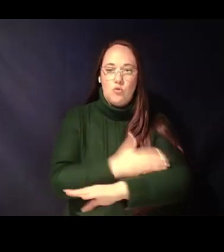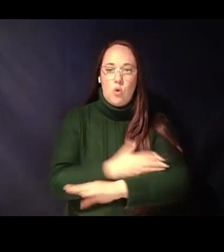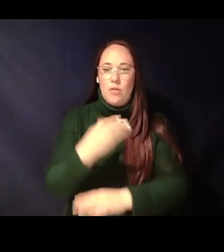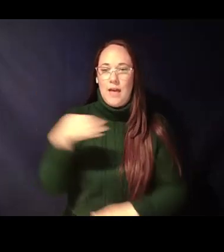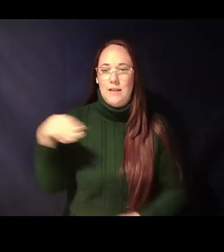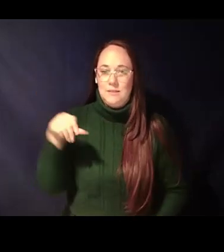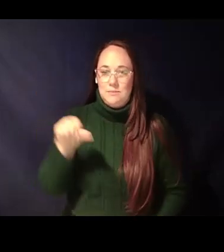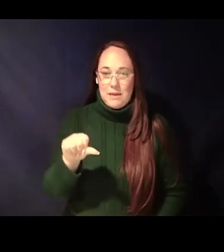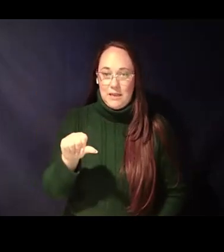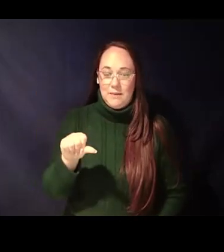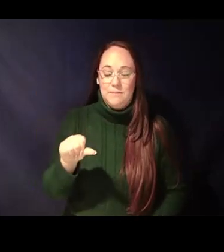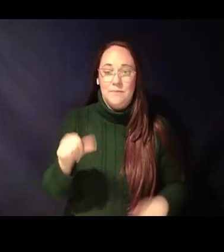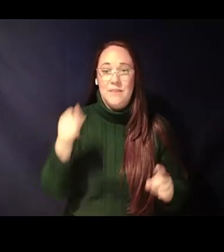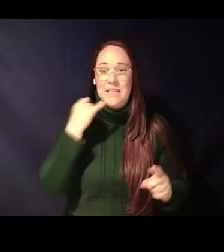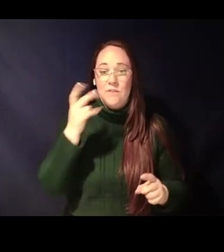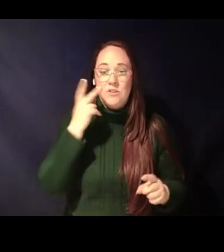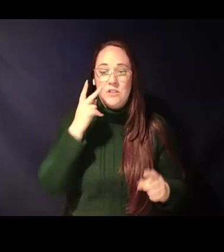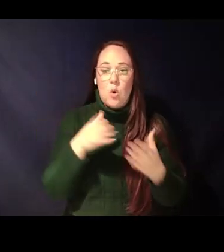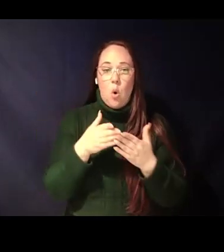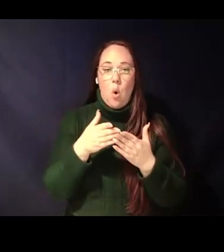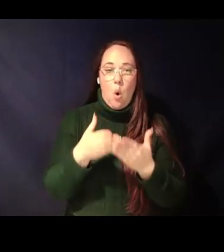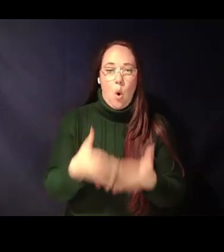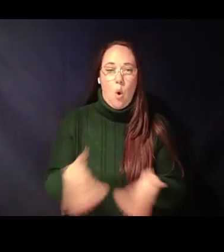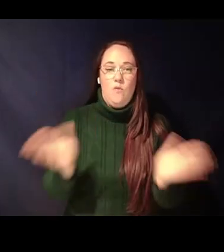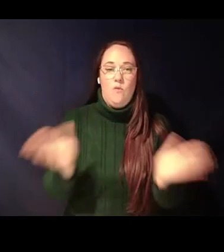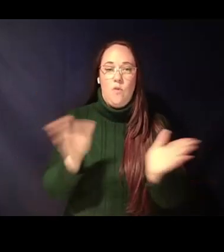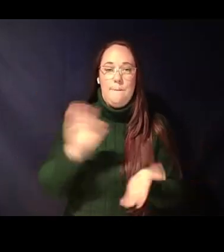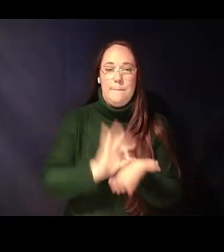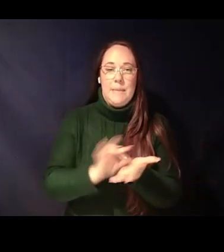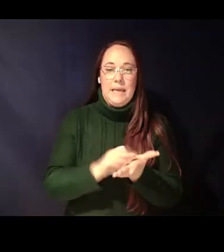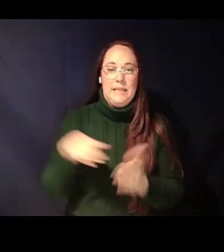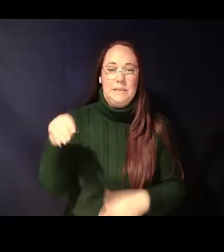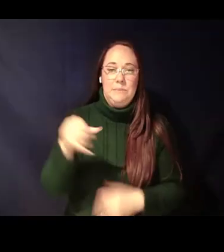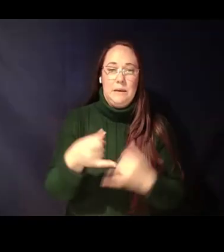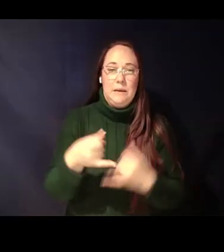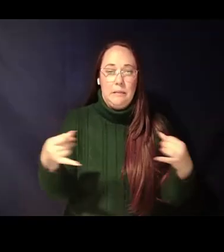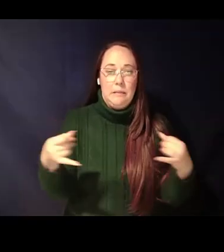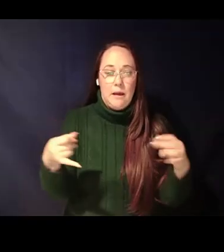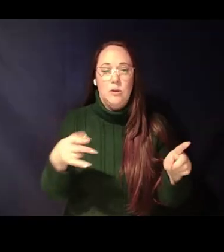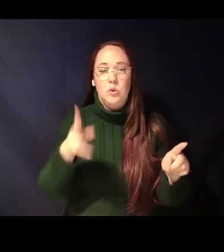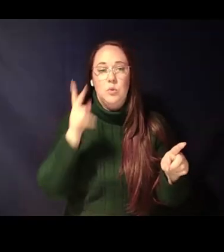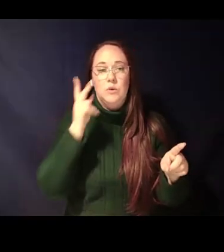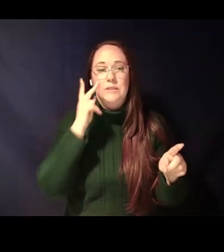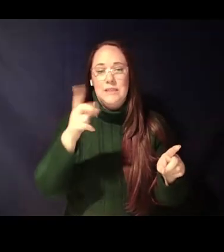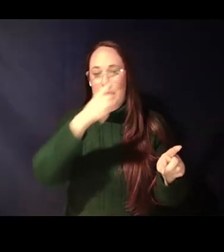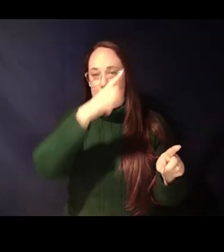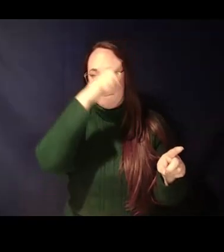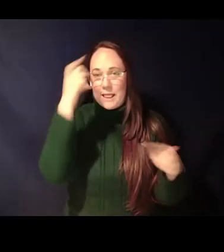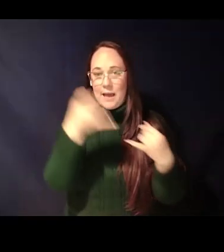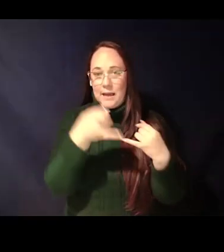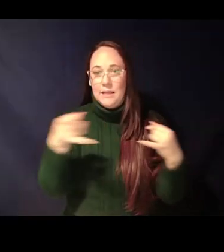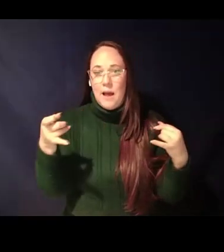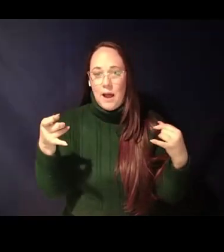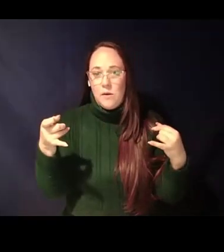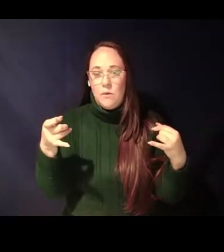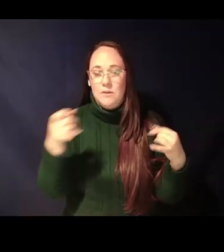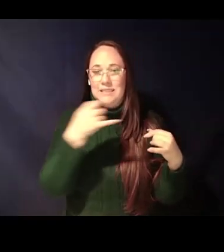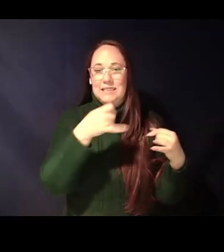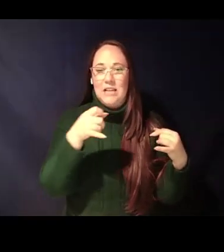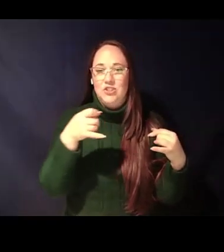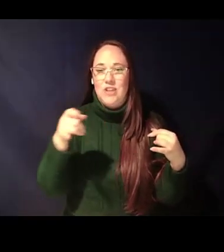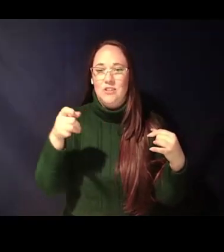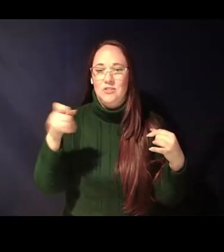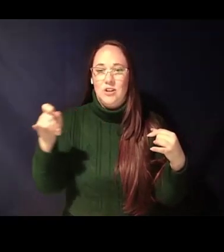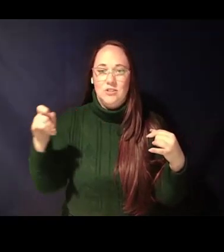the overall Medicaid spending line in this graphic and the ones that follow, you'll see it as the black line that's dashed